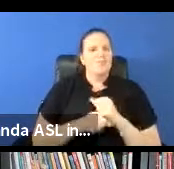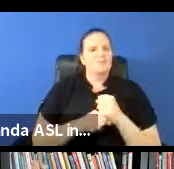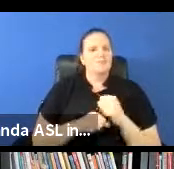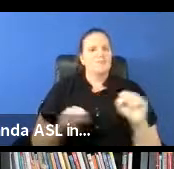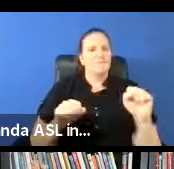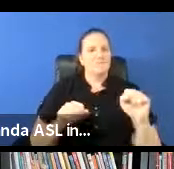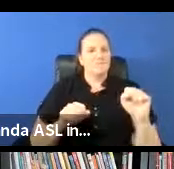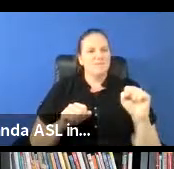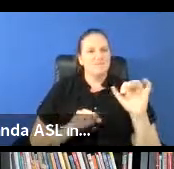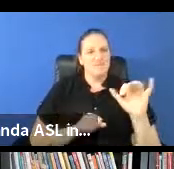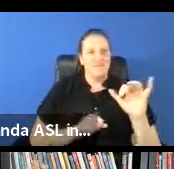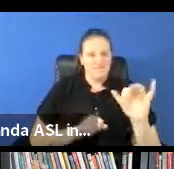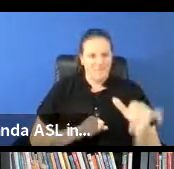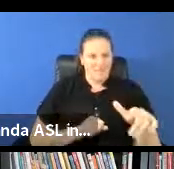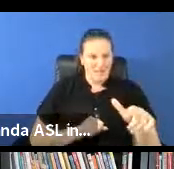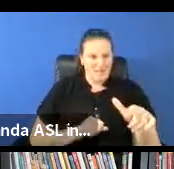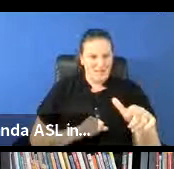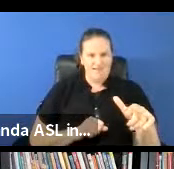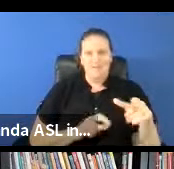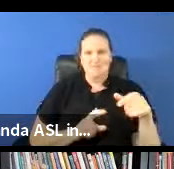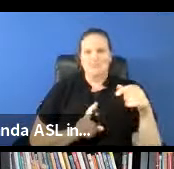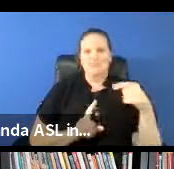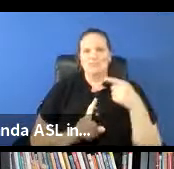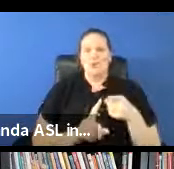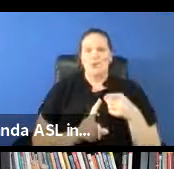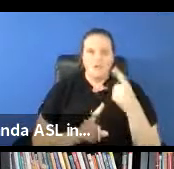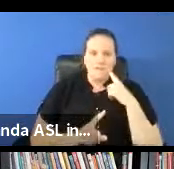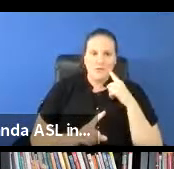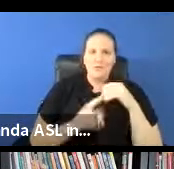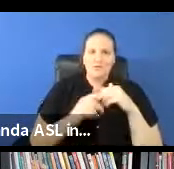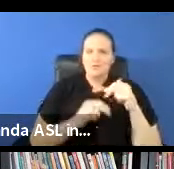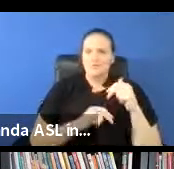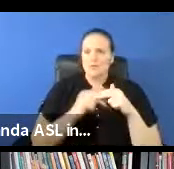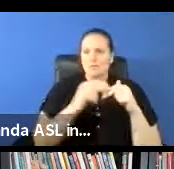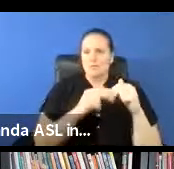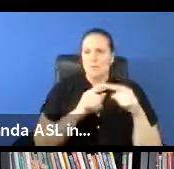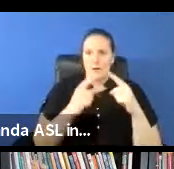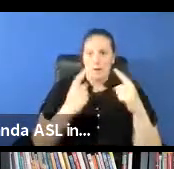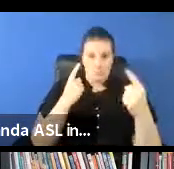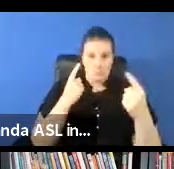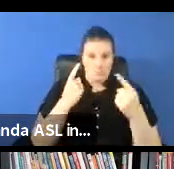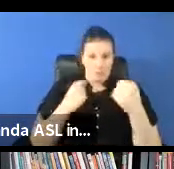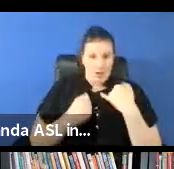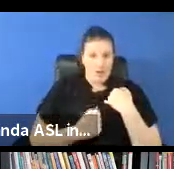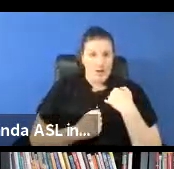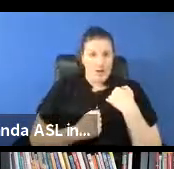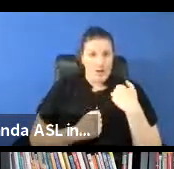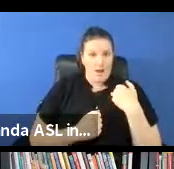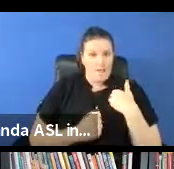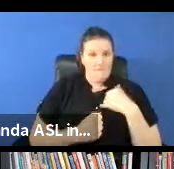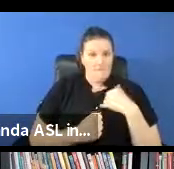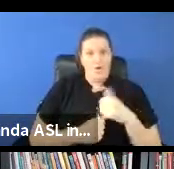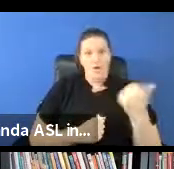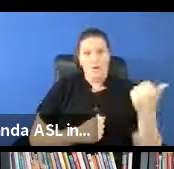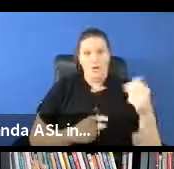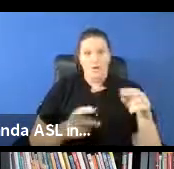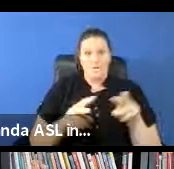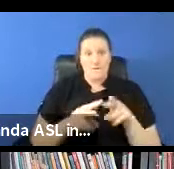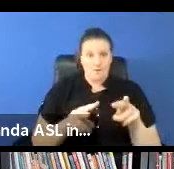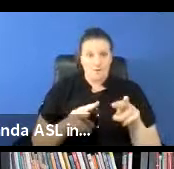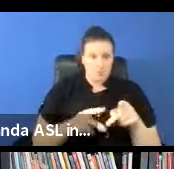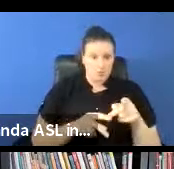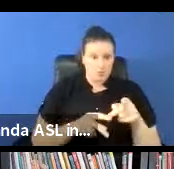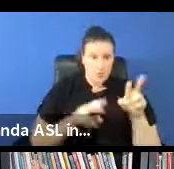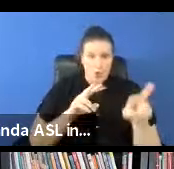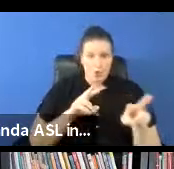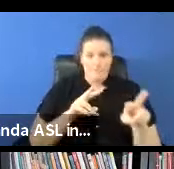always, I think, a target for construction. But I'm wondering if there's other values that you're